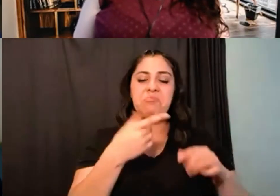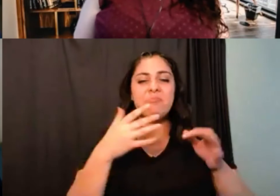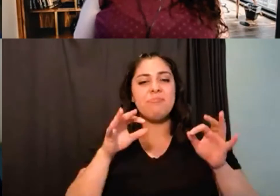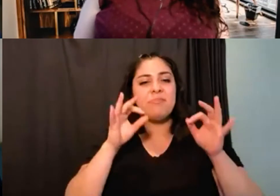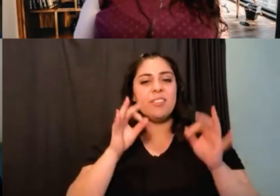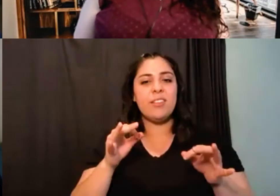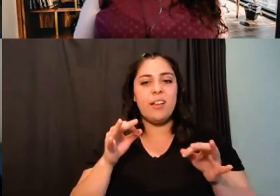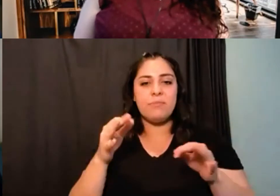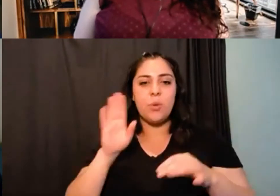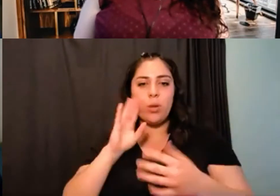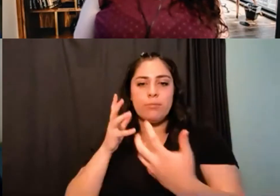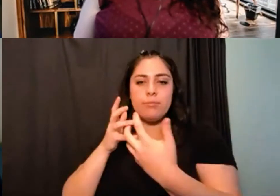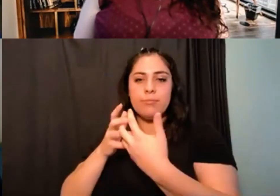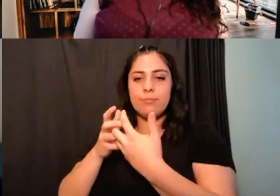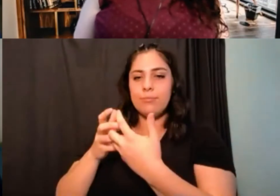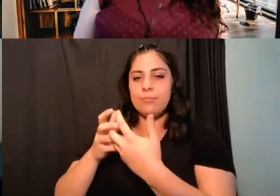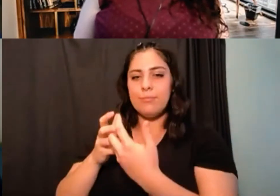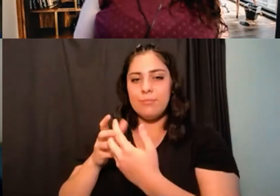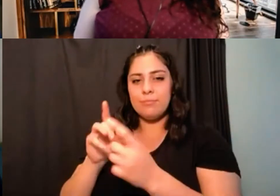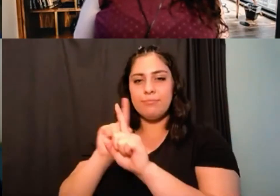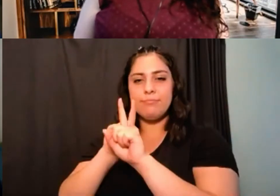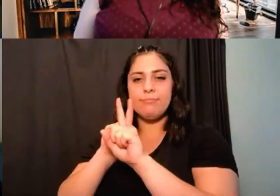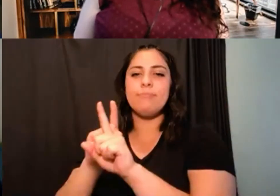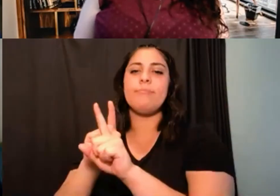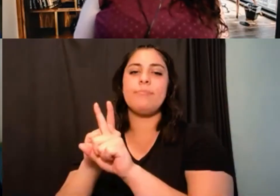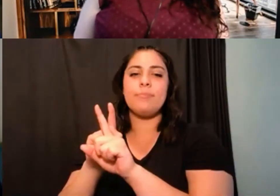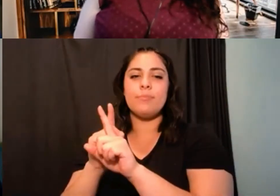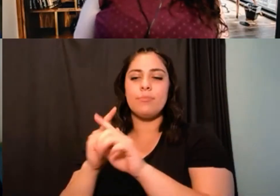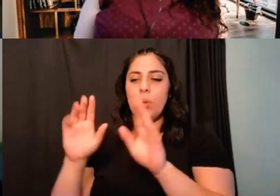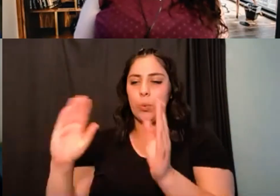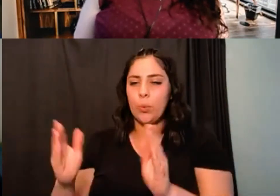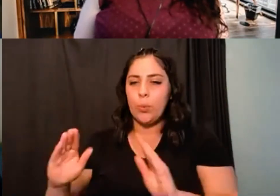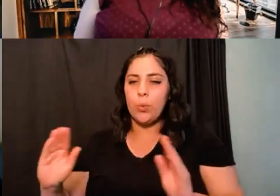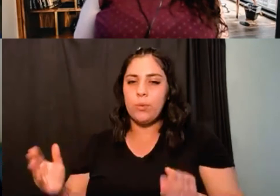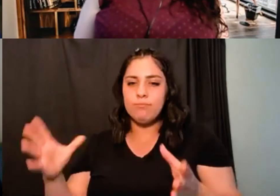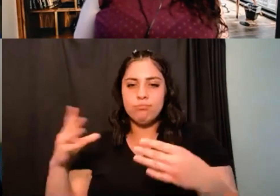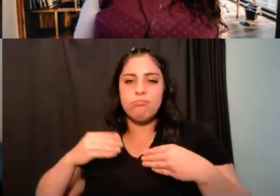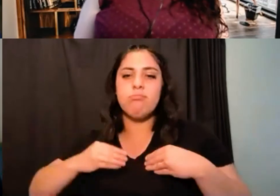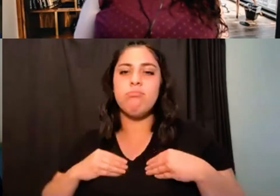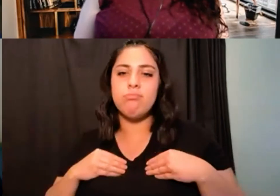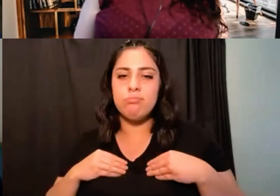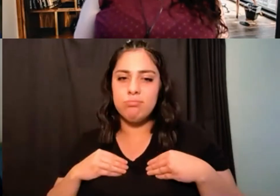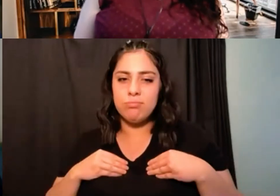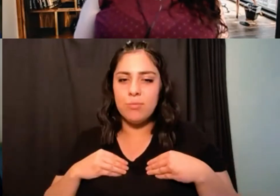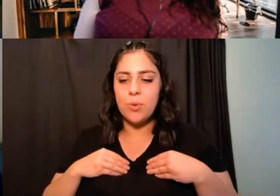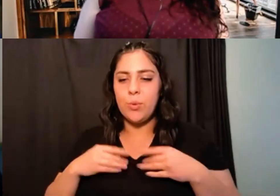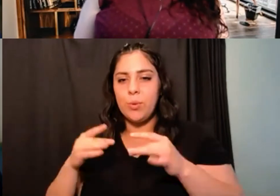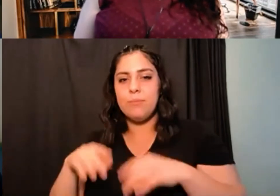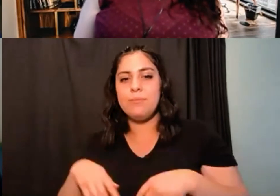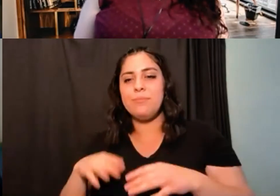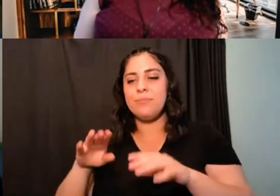the well-padded fullness of me. Curves delicious enough, shapes, spices